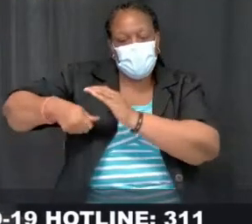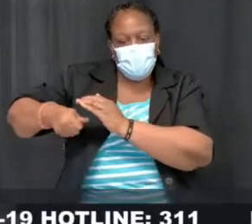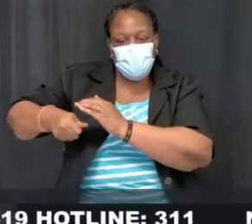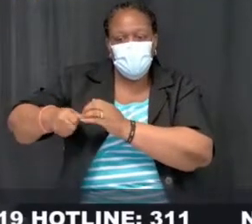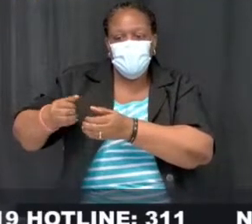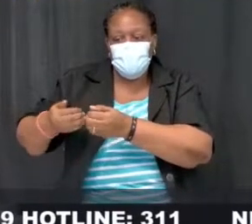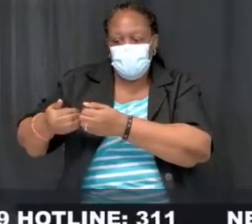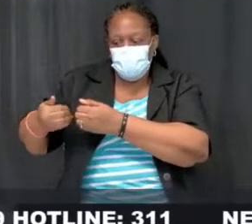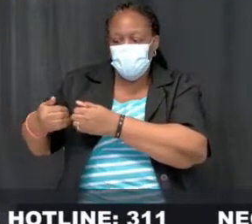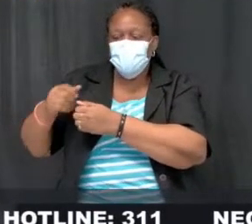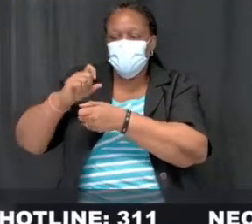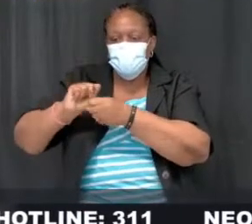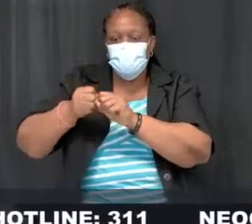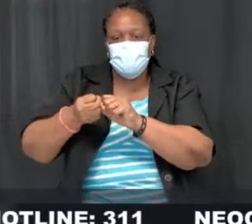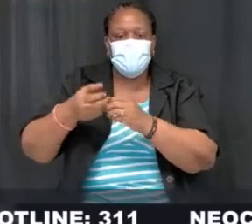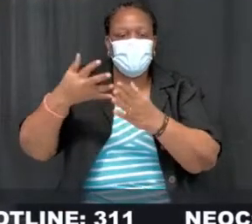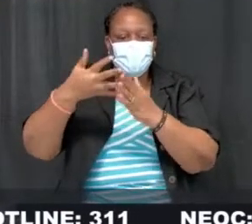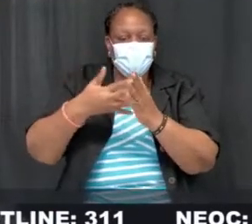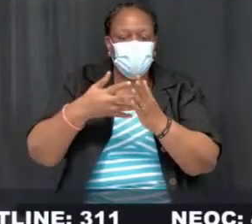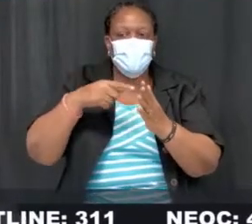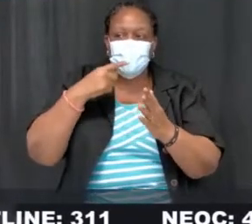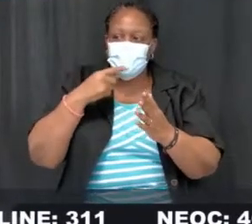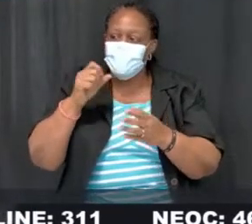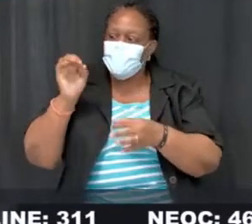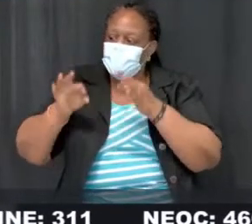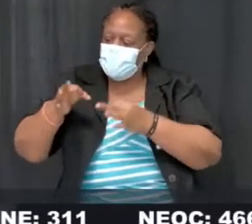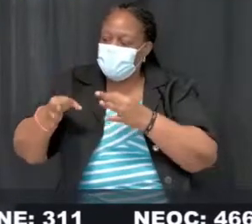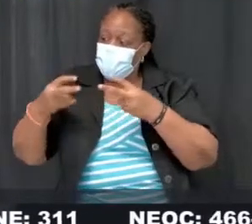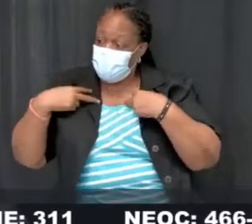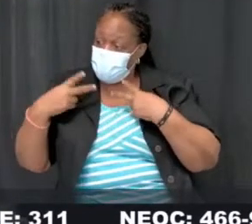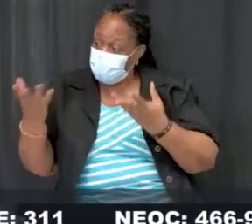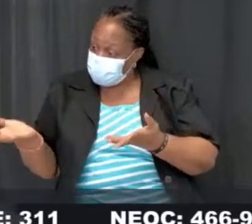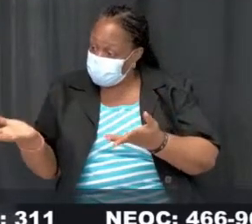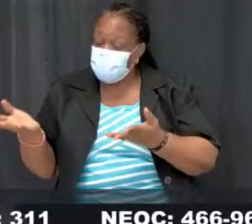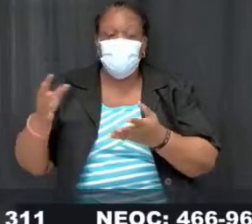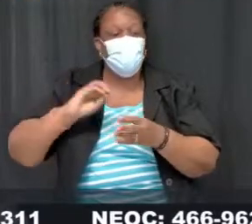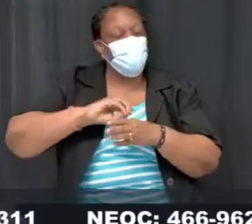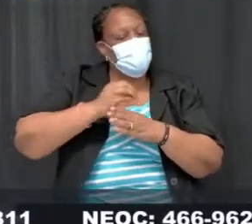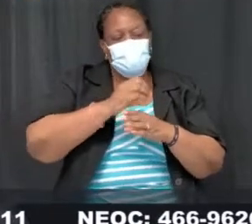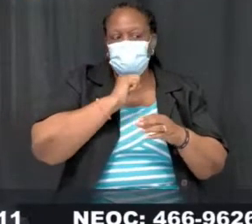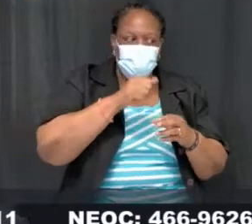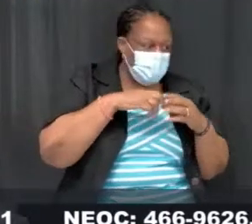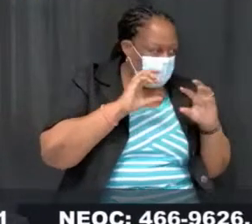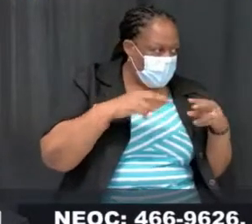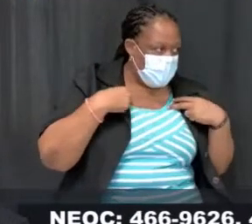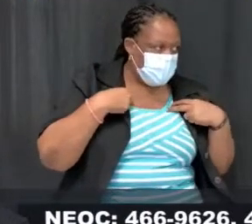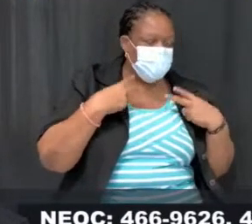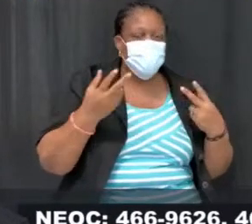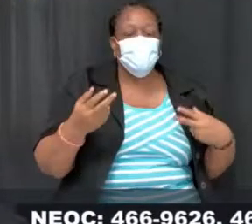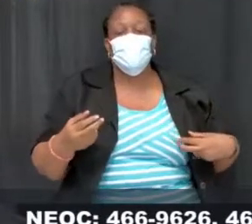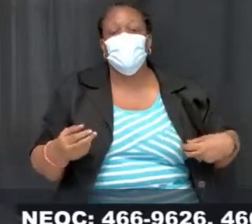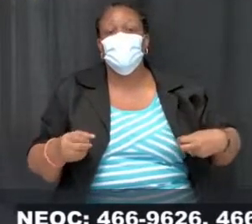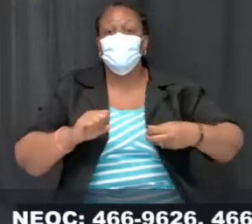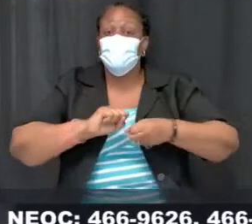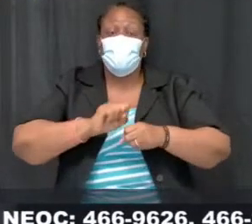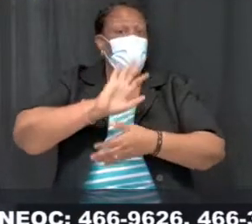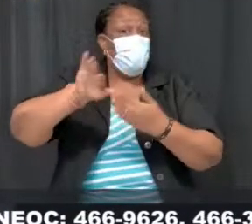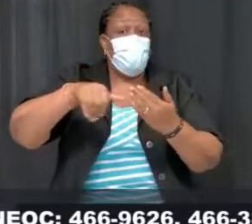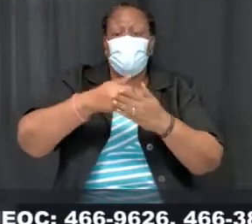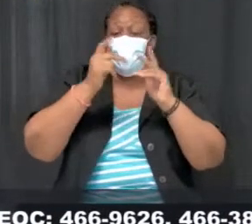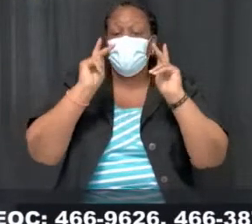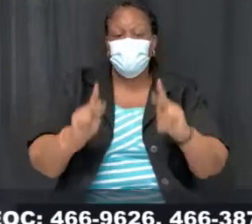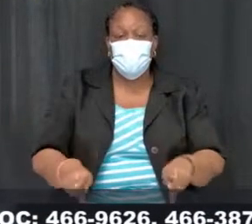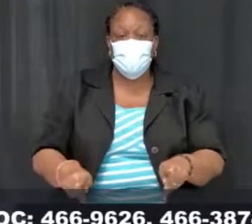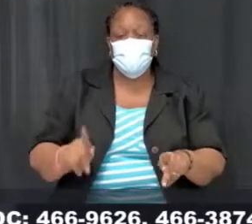they will eventually become ill. The current emergency powers regulations require all incoming travelers to undergo